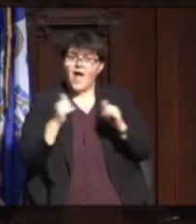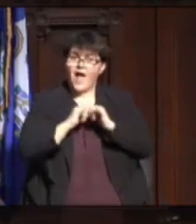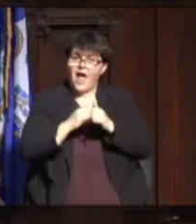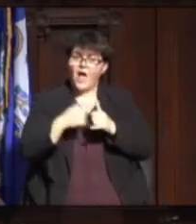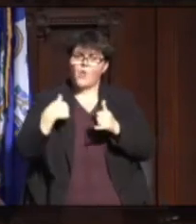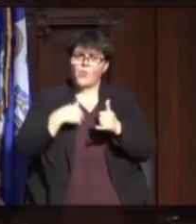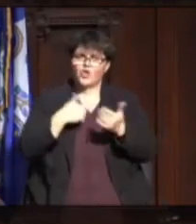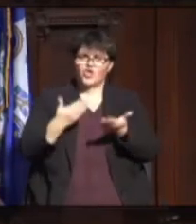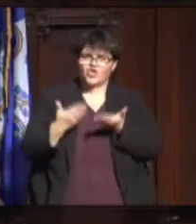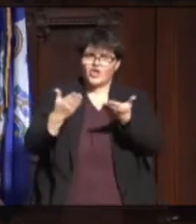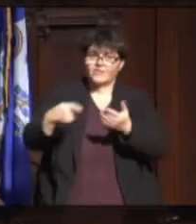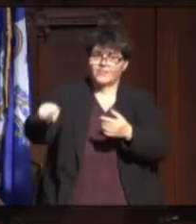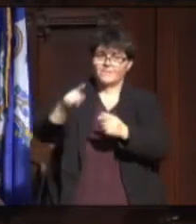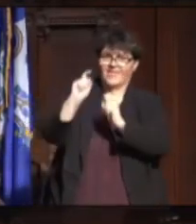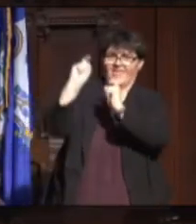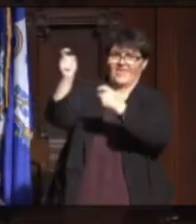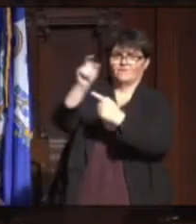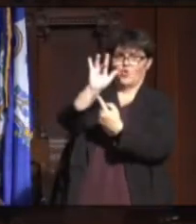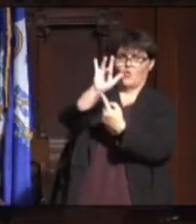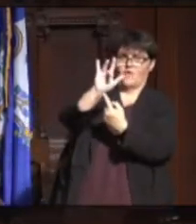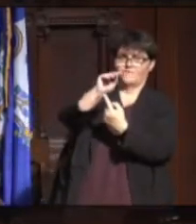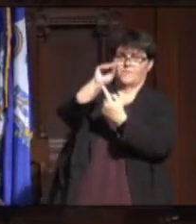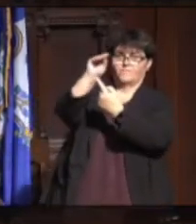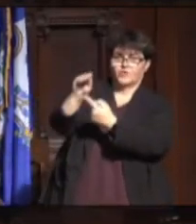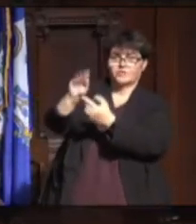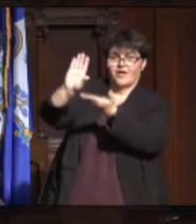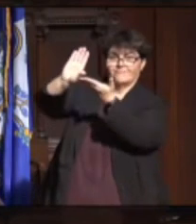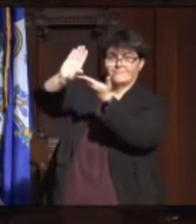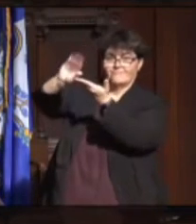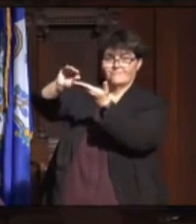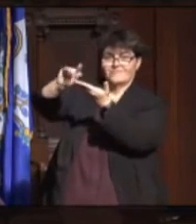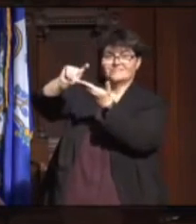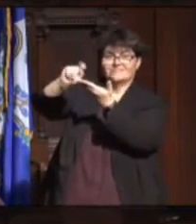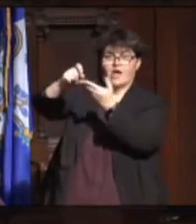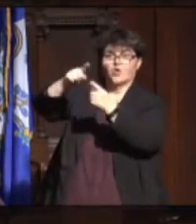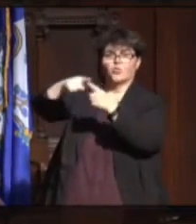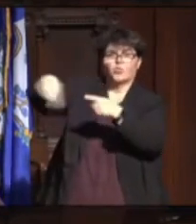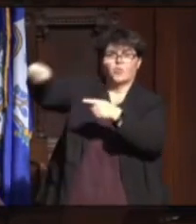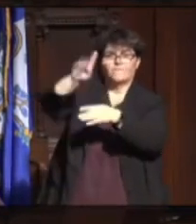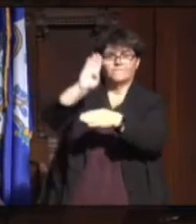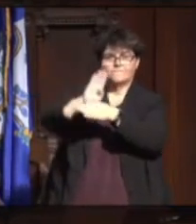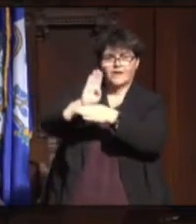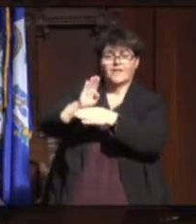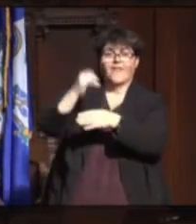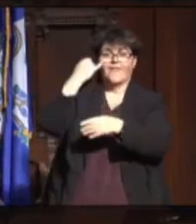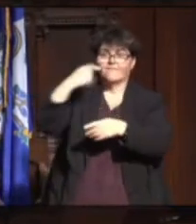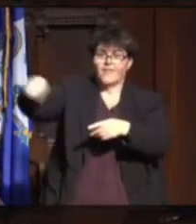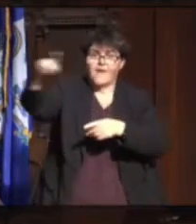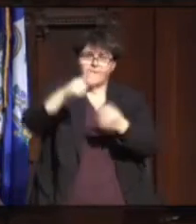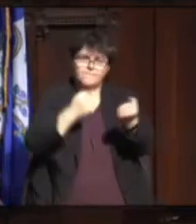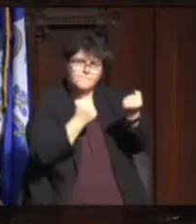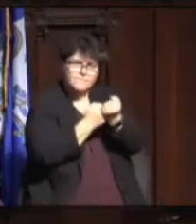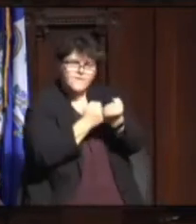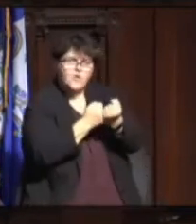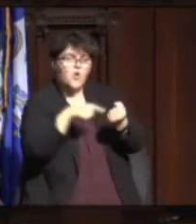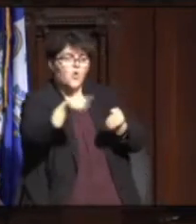credit, 25% of the cost of any childcare cost subsidies they provide for their employees.